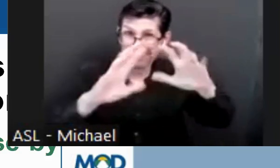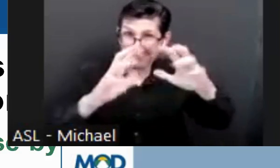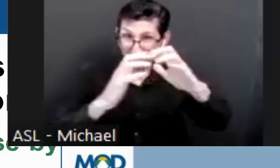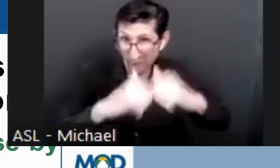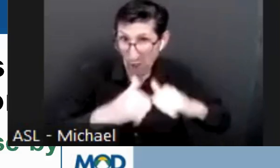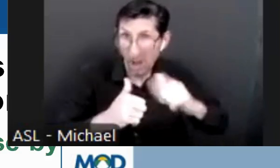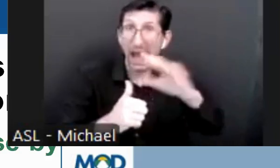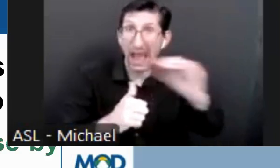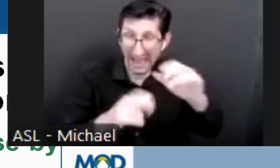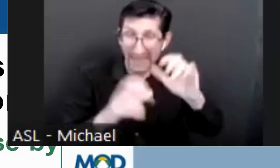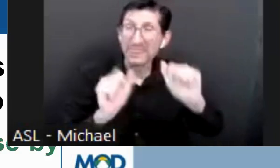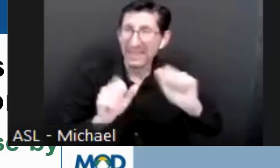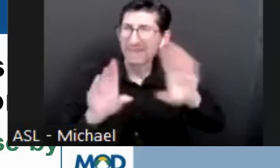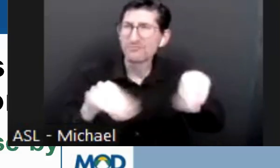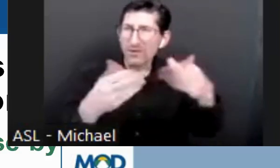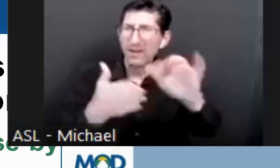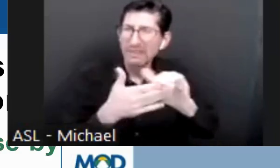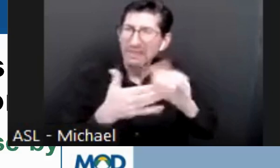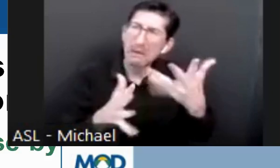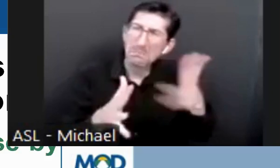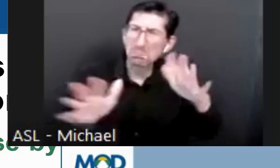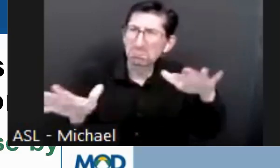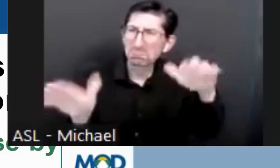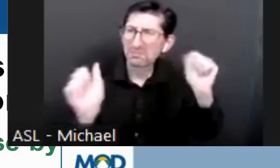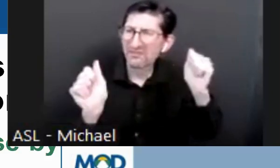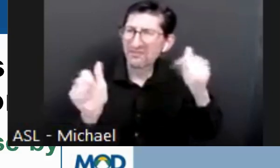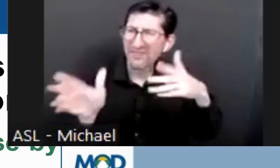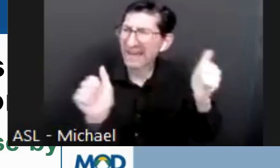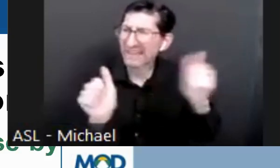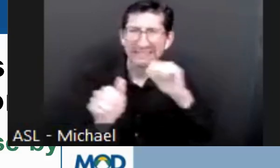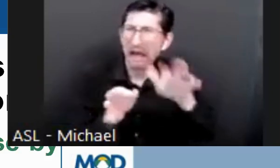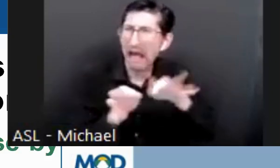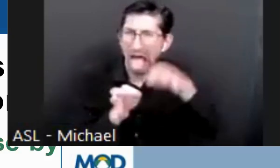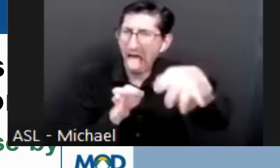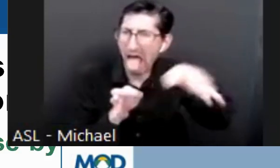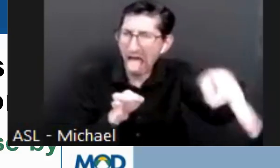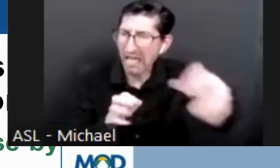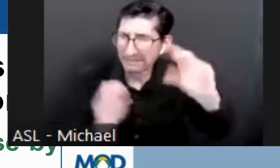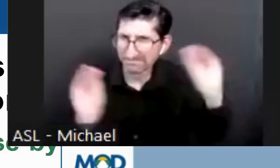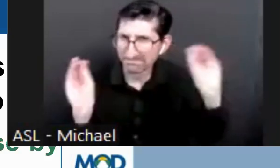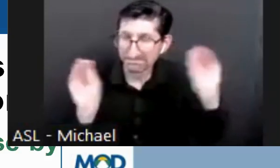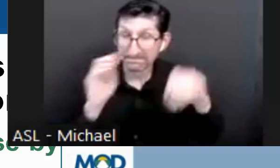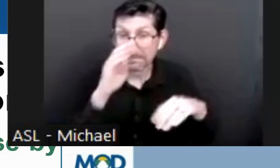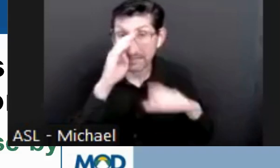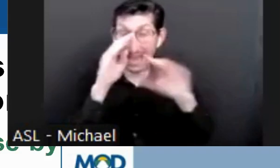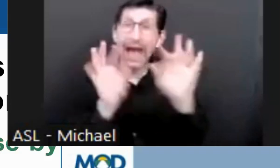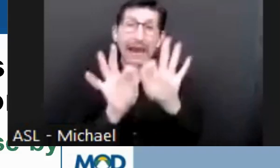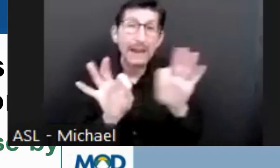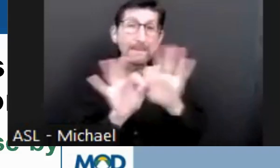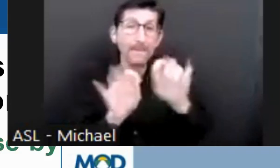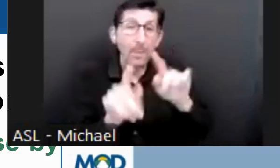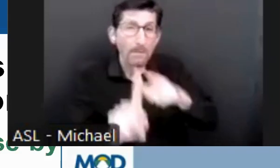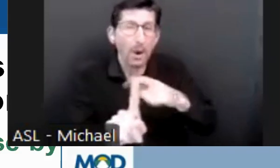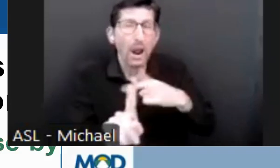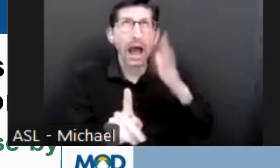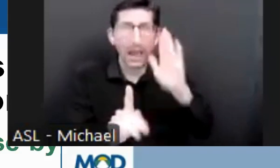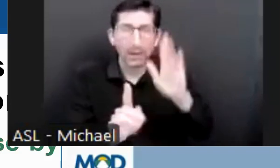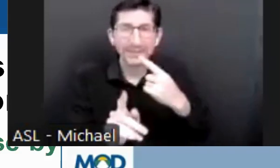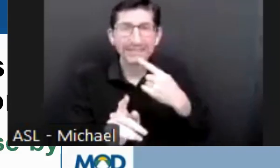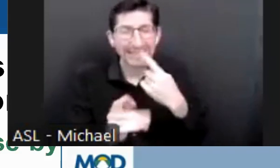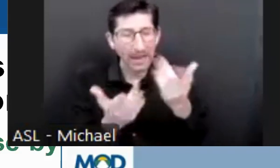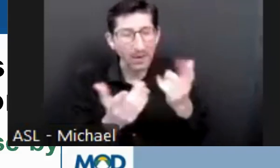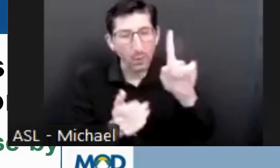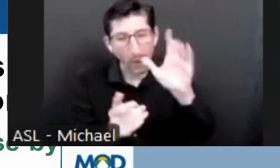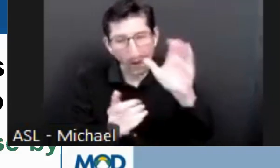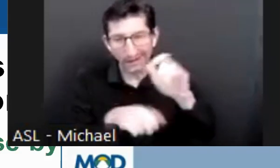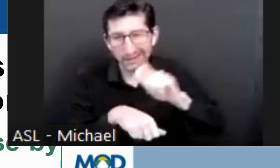quickly. And here we're going to get to a very important point, but don't worry, we're going to repeat it 100 times today